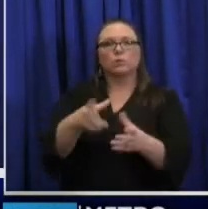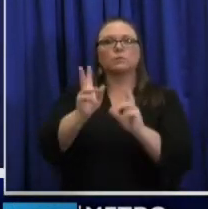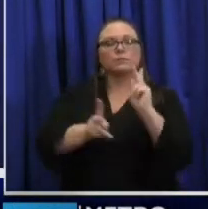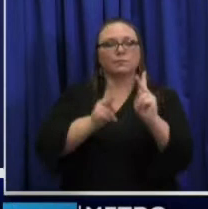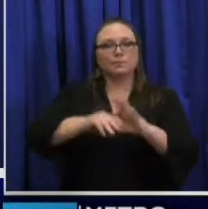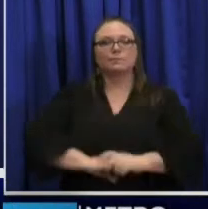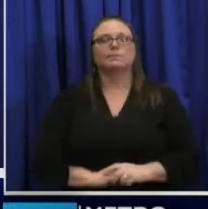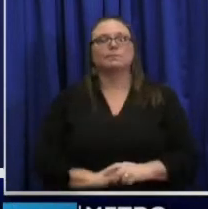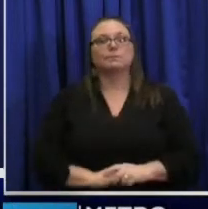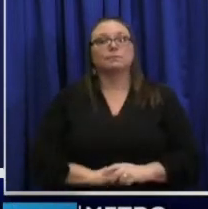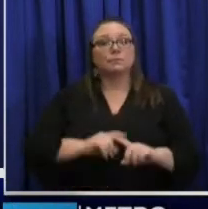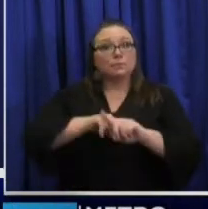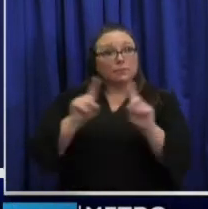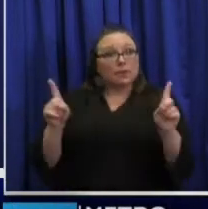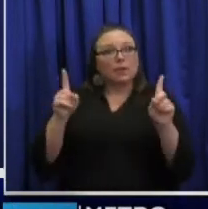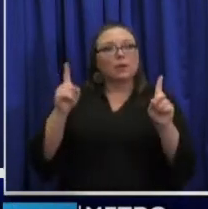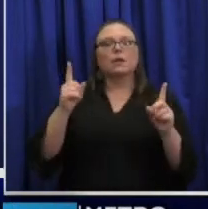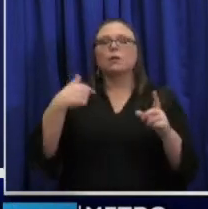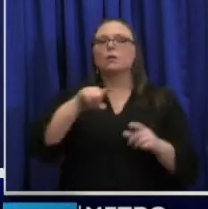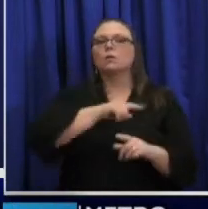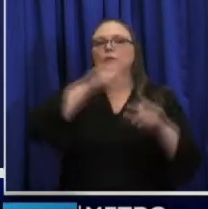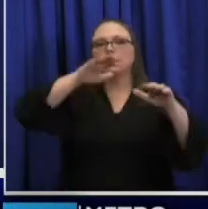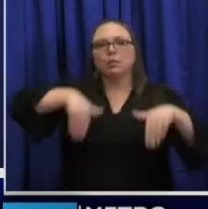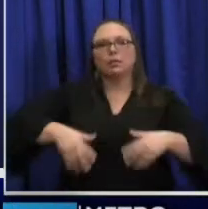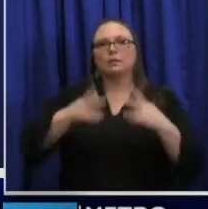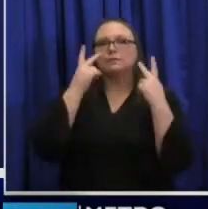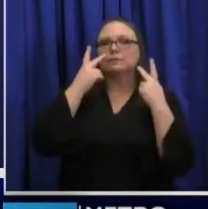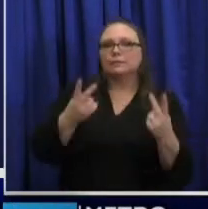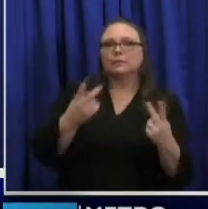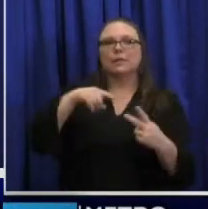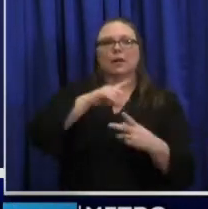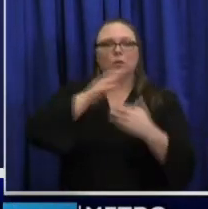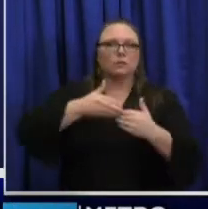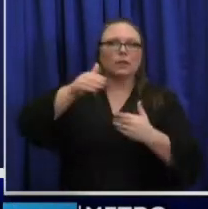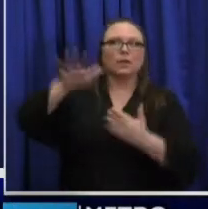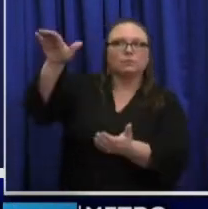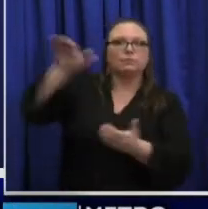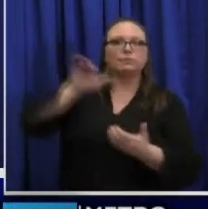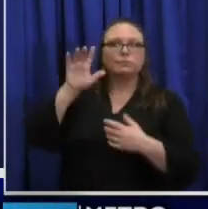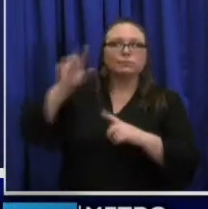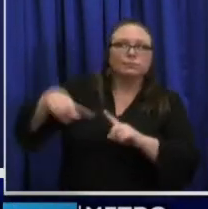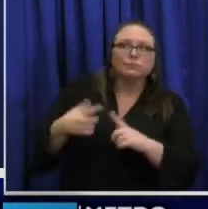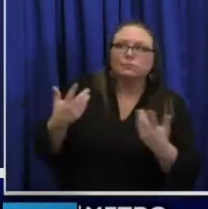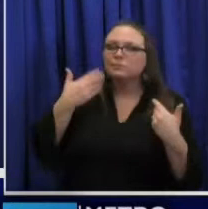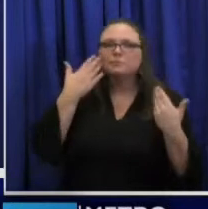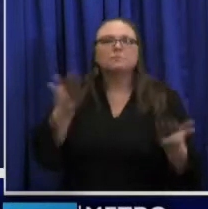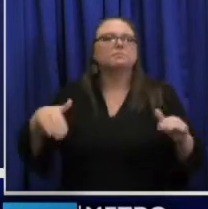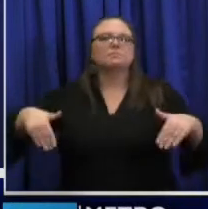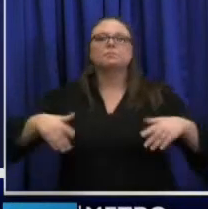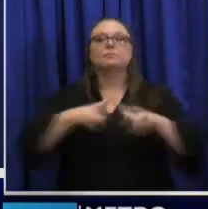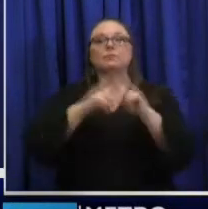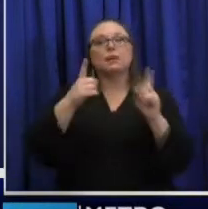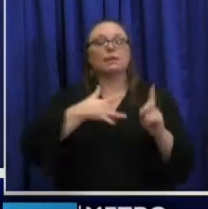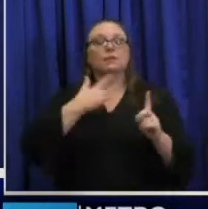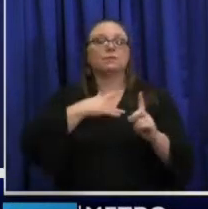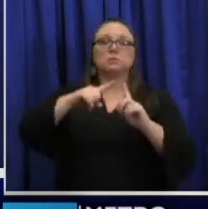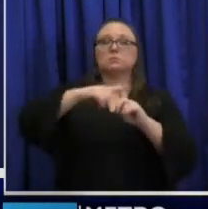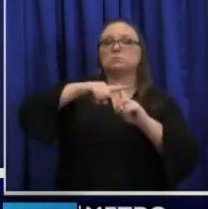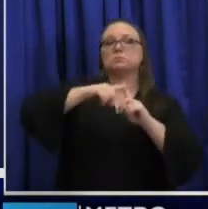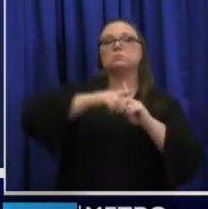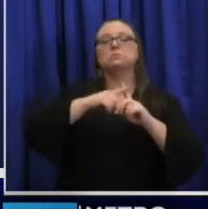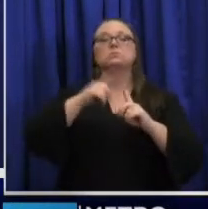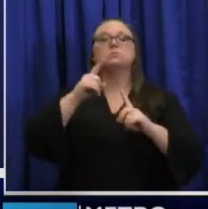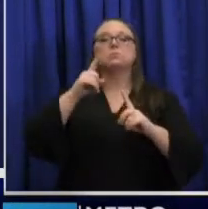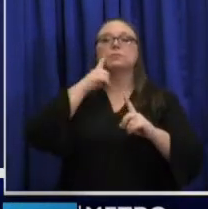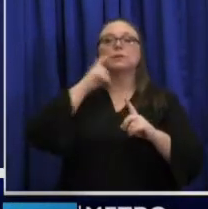populations. But beyond that, we have not yet seen what our next allotment will be, but I'm very optimistic, as